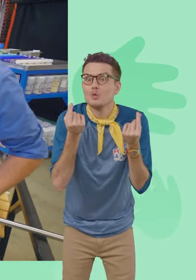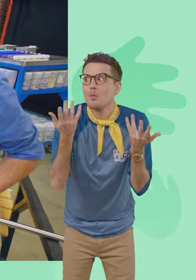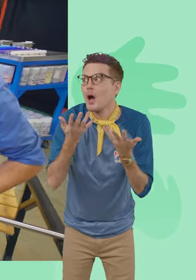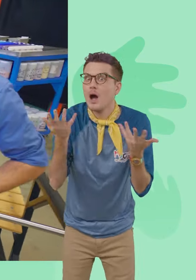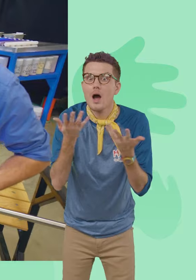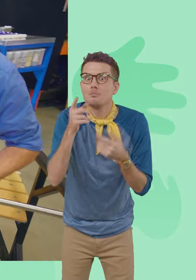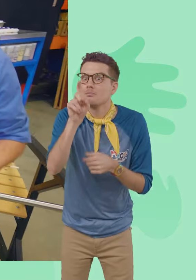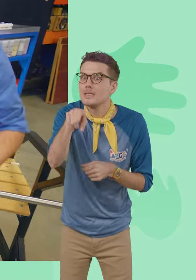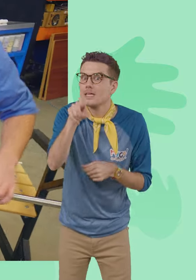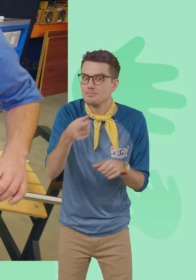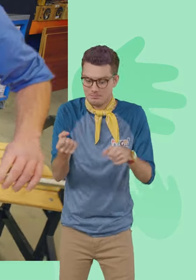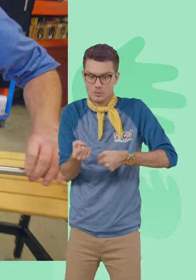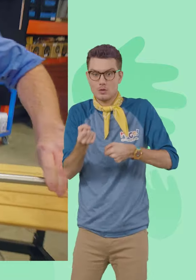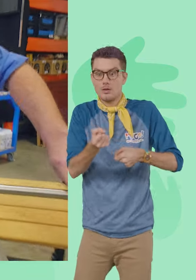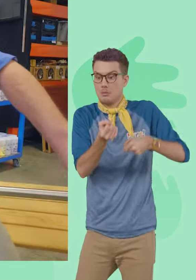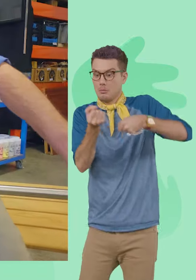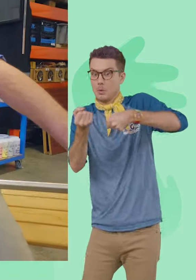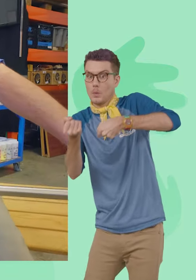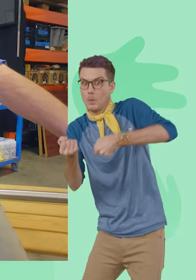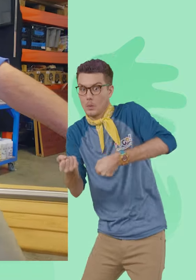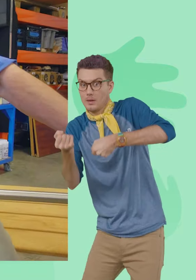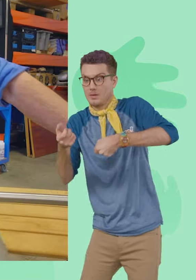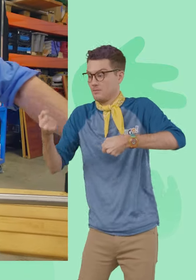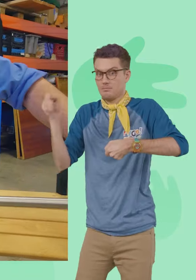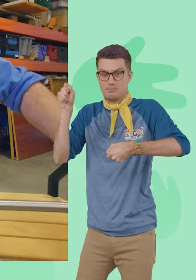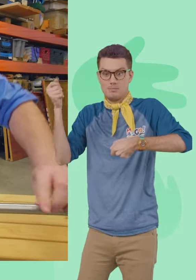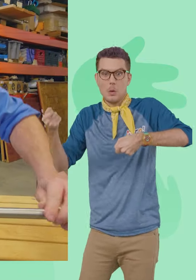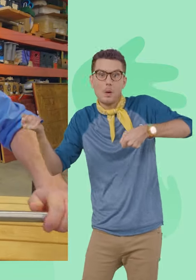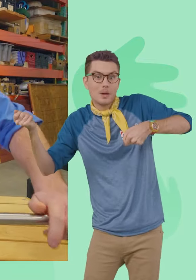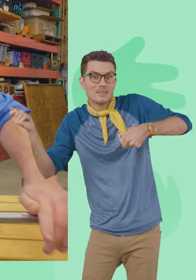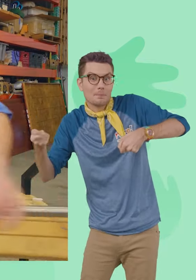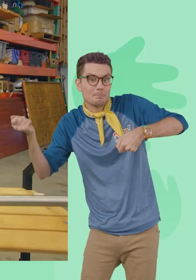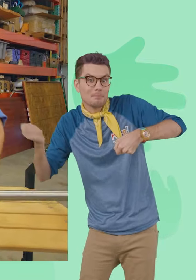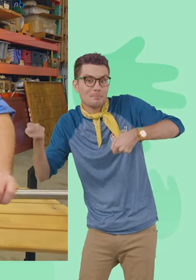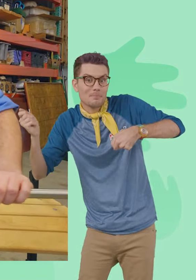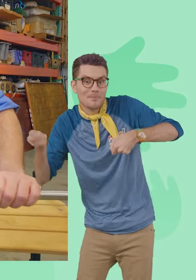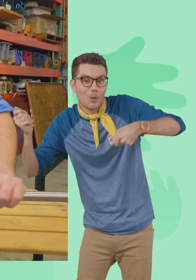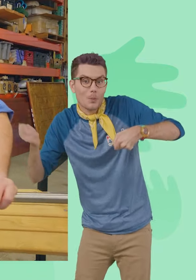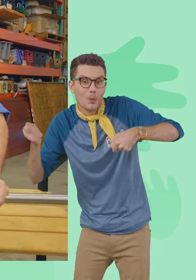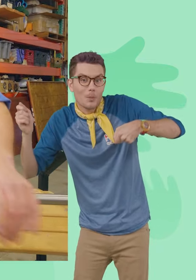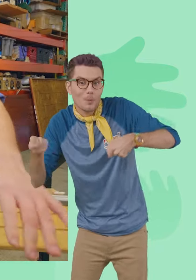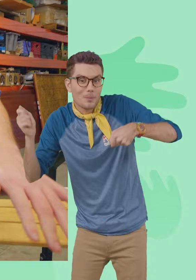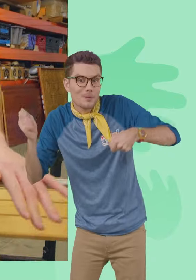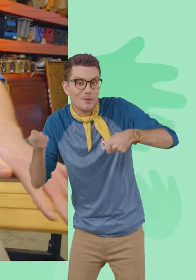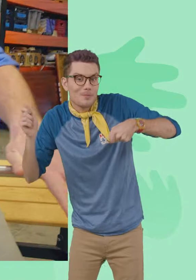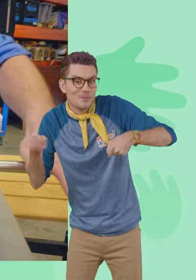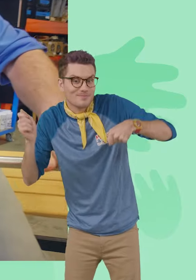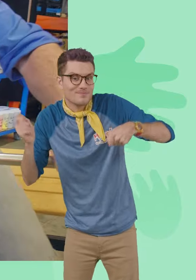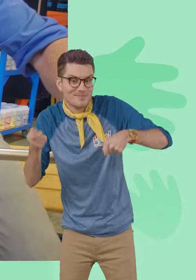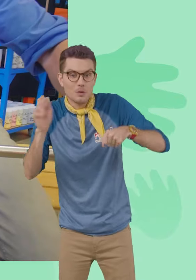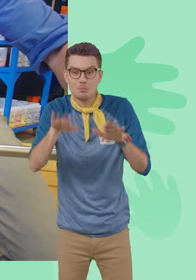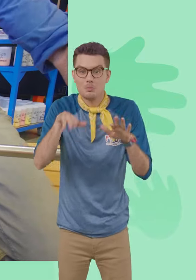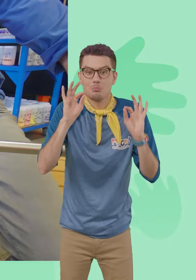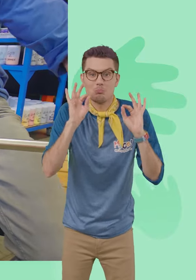Whoa. All right. The first thing we have to do is tap it, but I need to keep rolling it. Here we go. Is